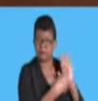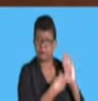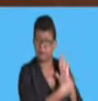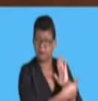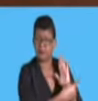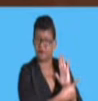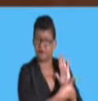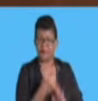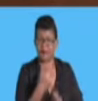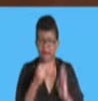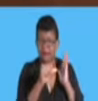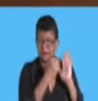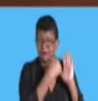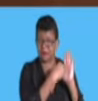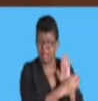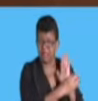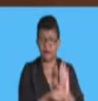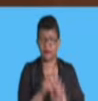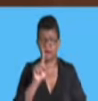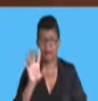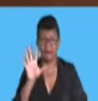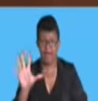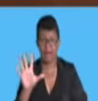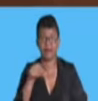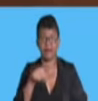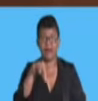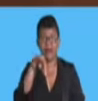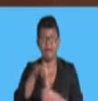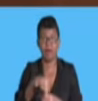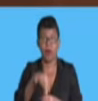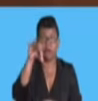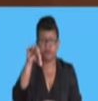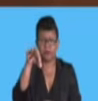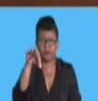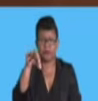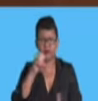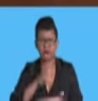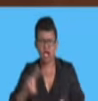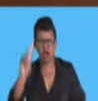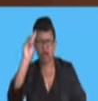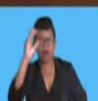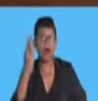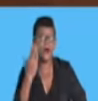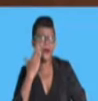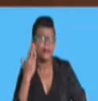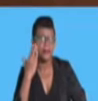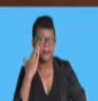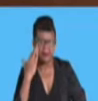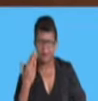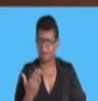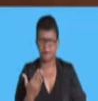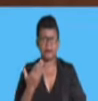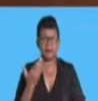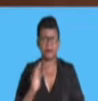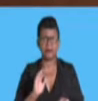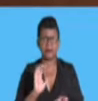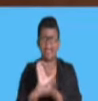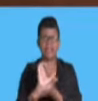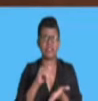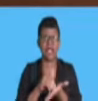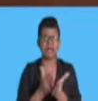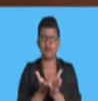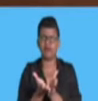that particular law limits voters or voter education awareness by civil society organizations. Voters